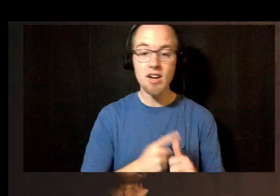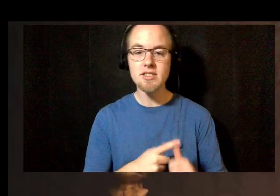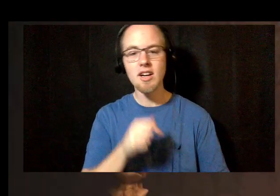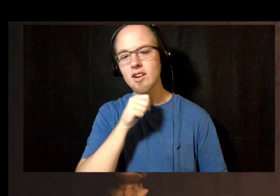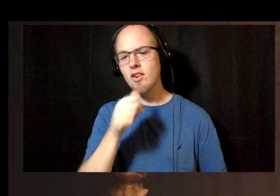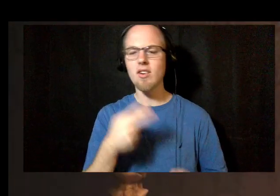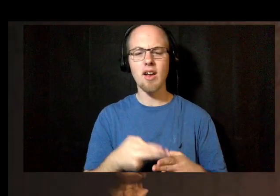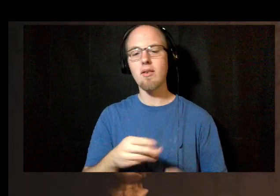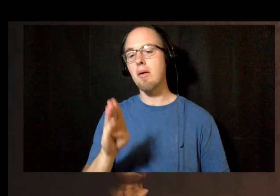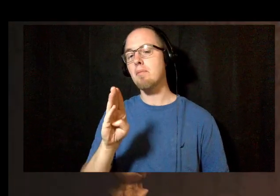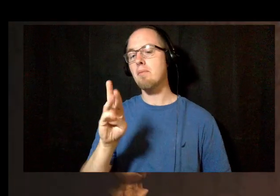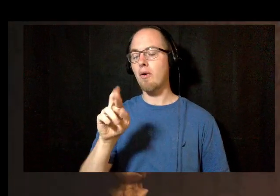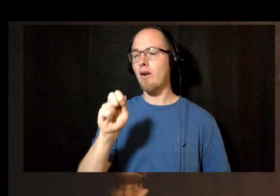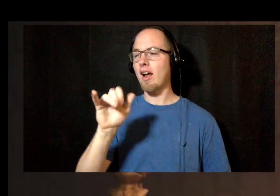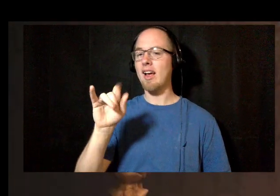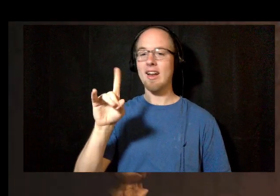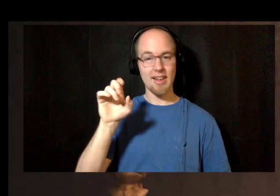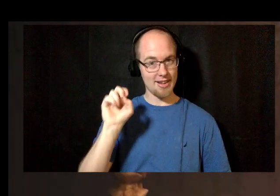kid Brayden.